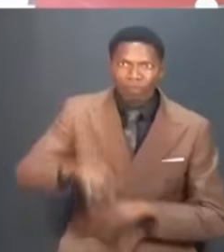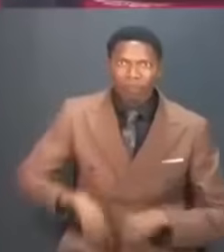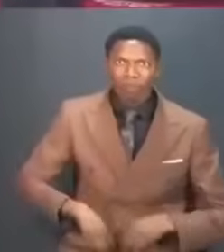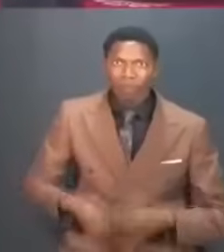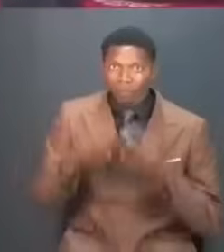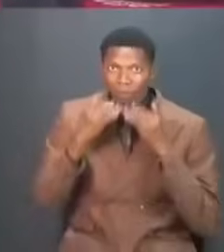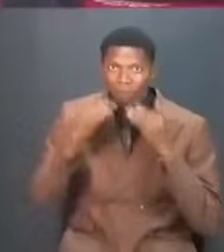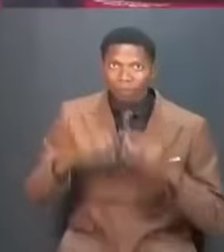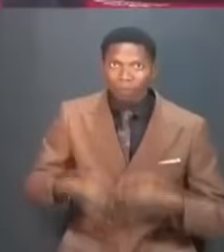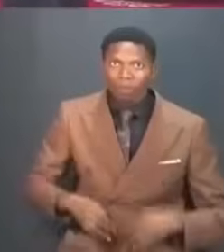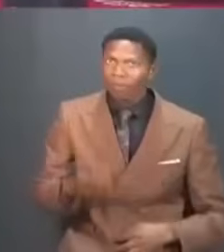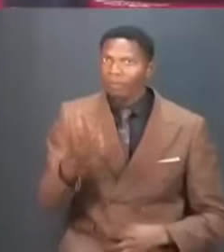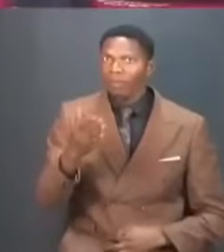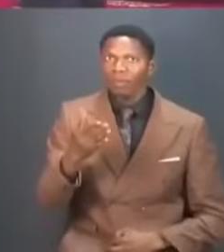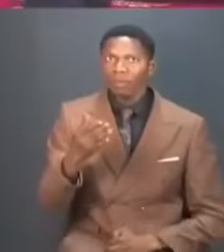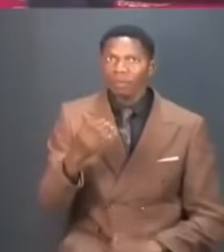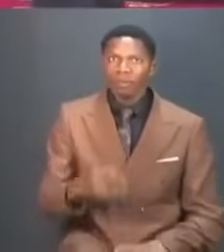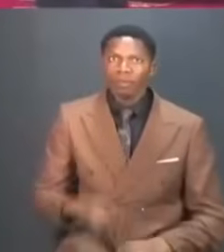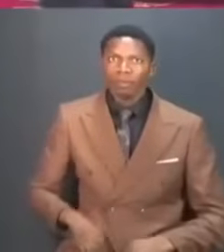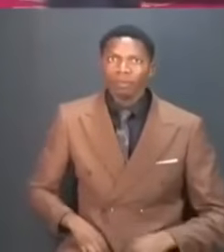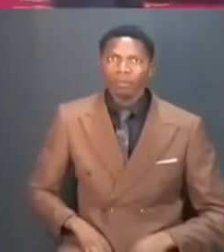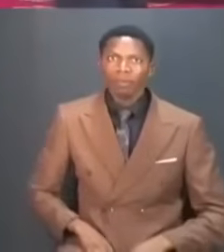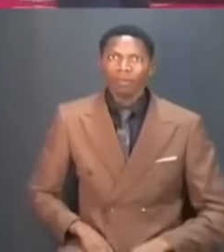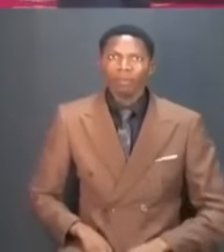Yes, Minister.